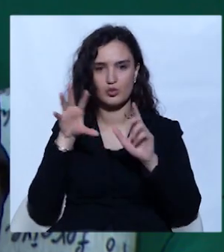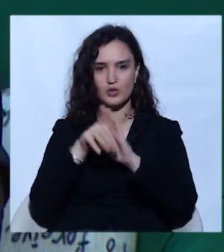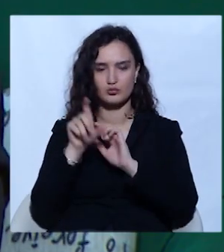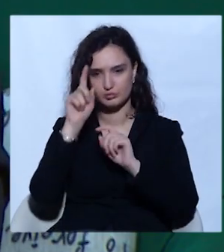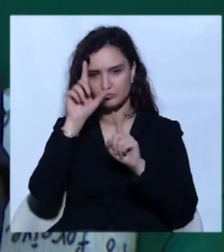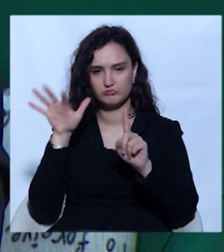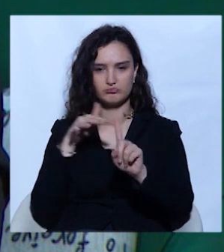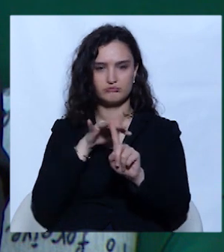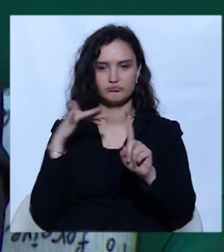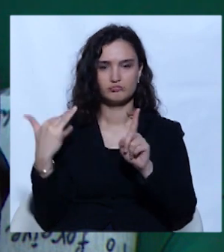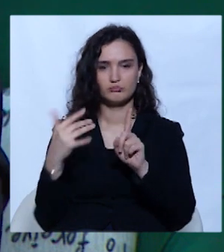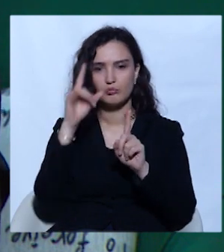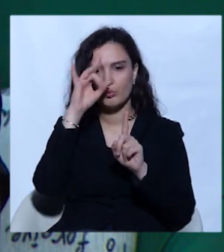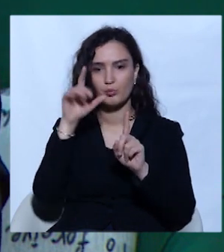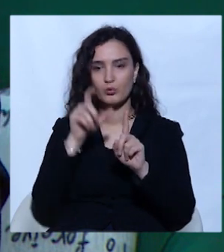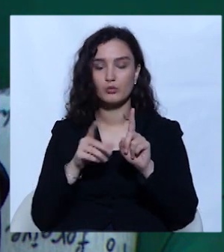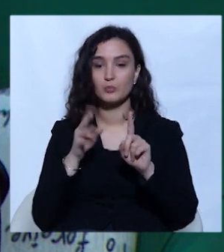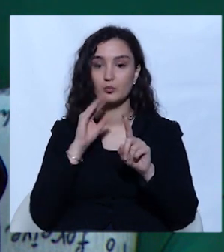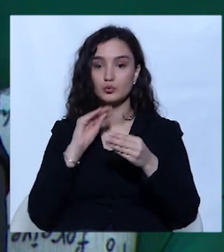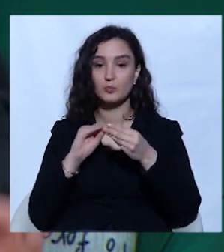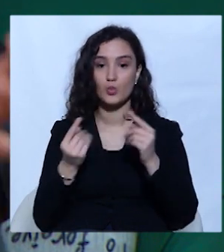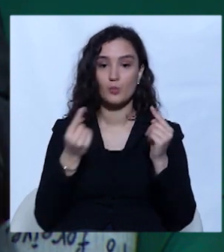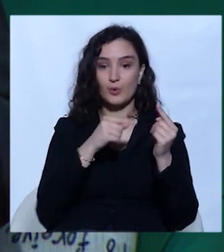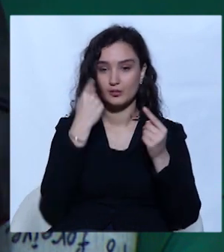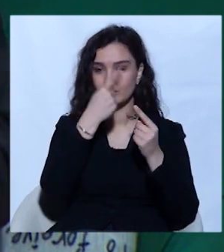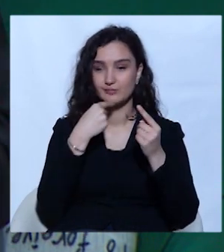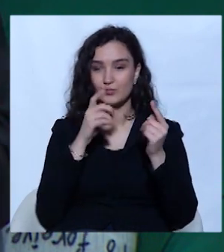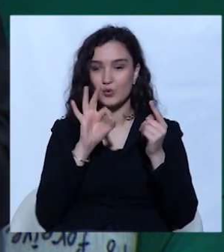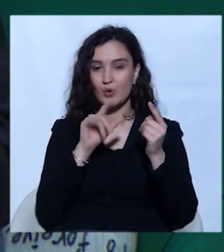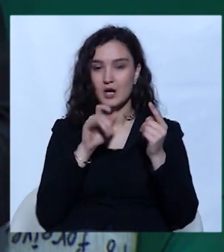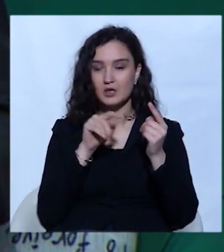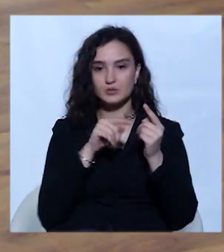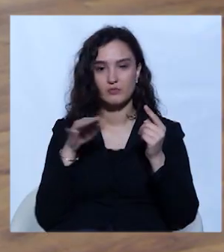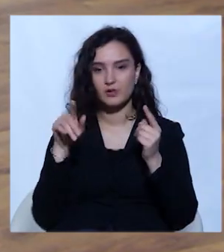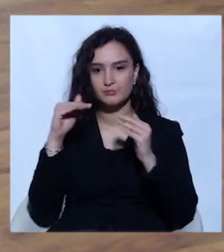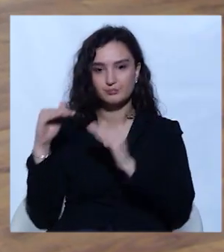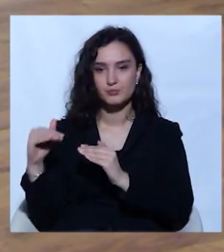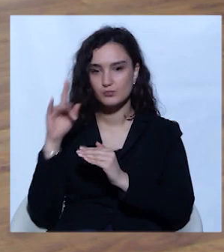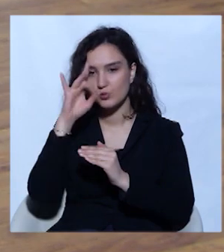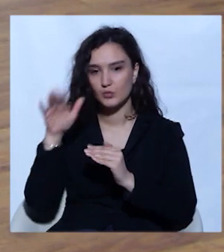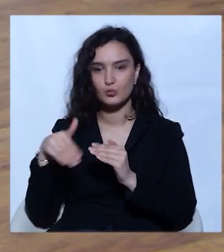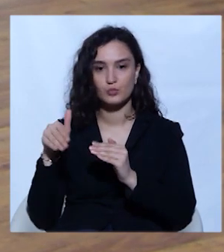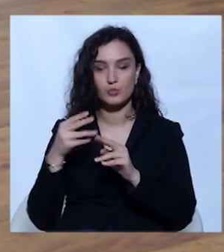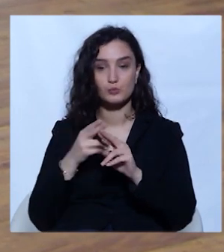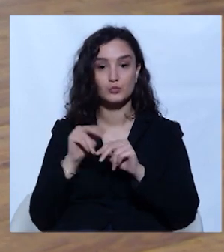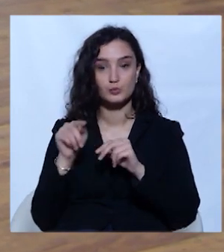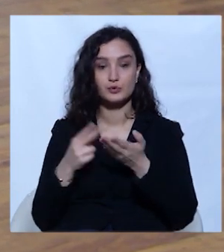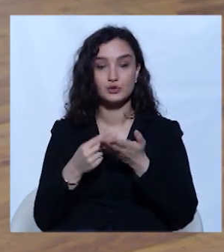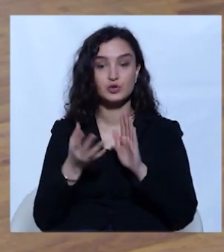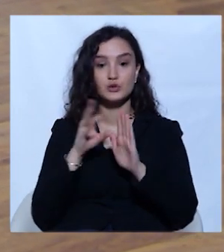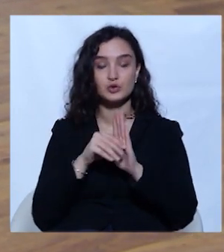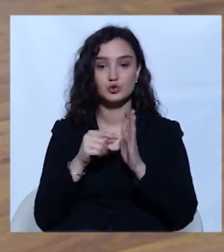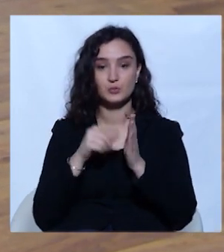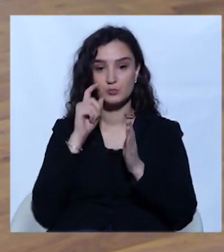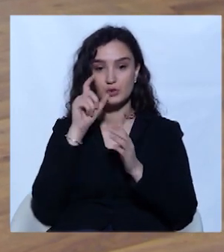But when he becomes friends with August, he starts becoming less popular. And there's one point in the book where